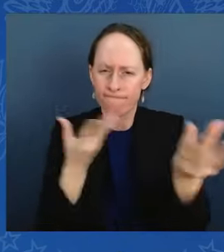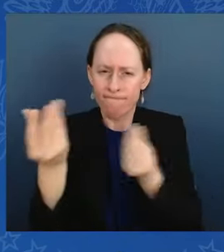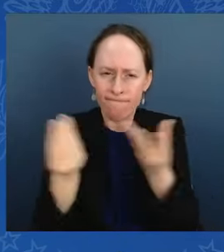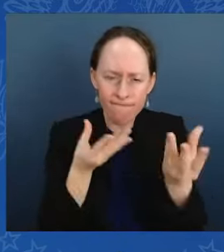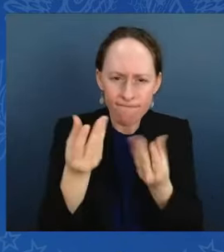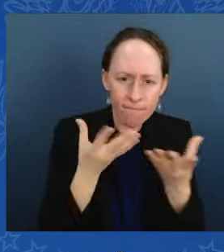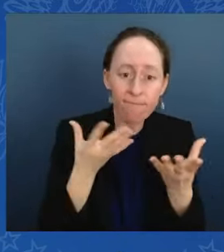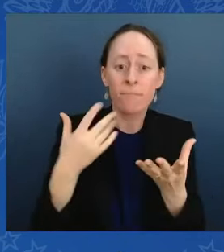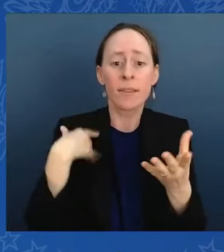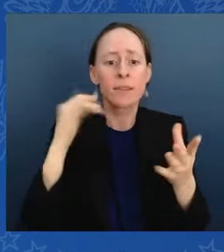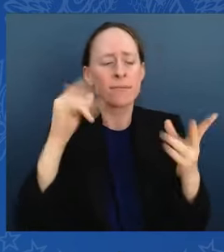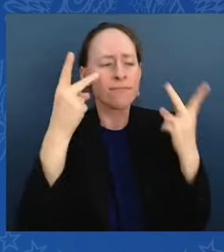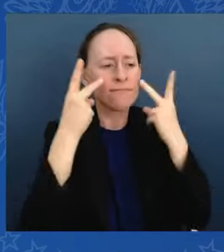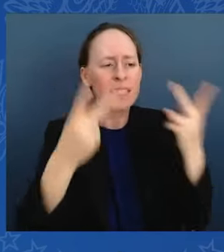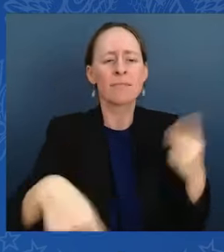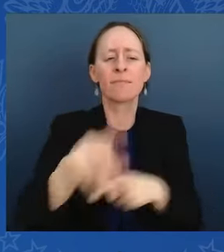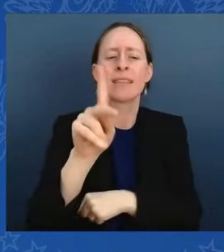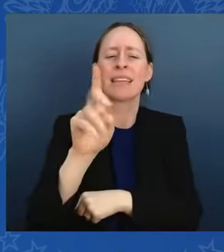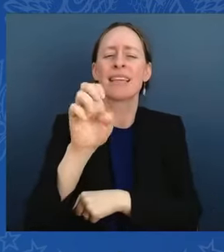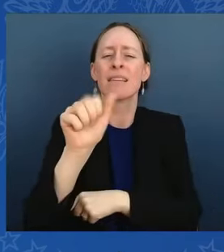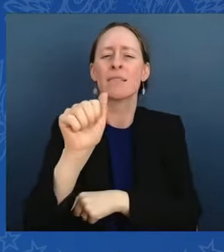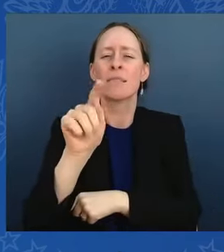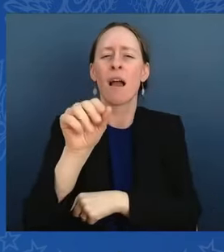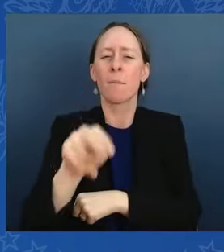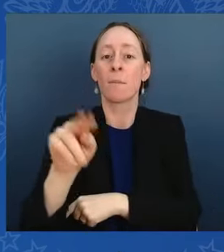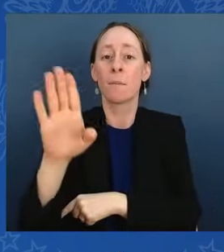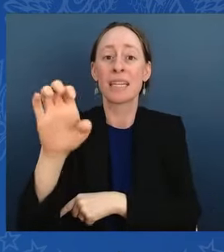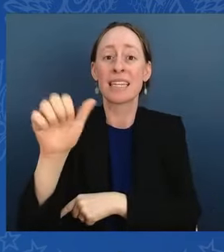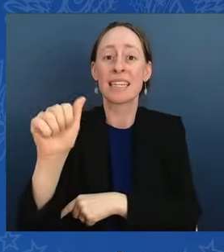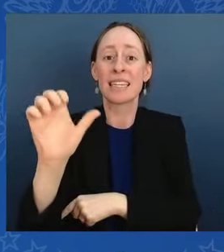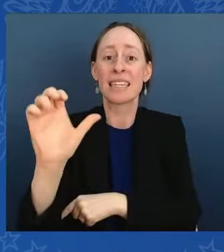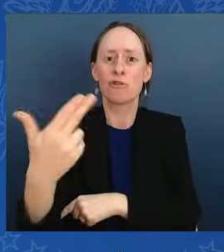bipartisan group of officials to survey what a